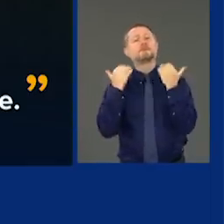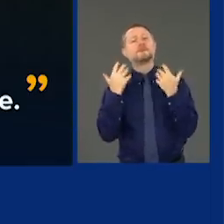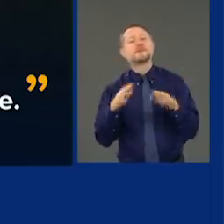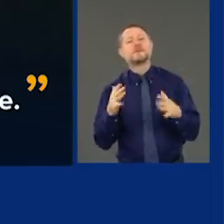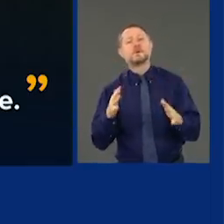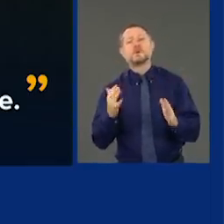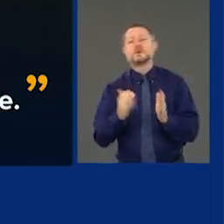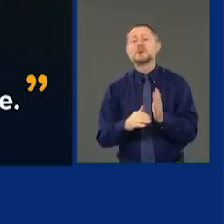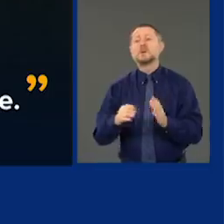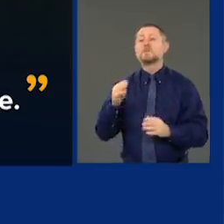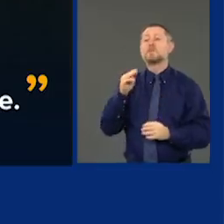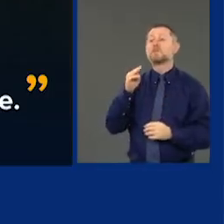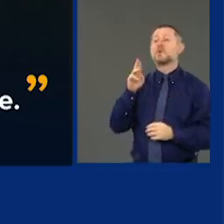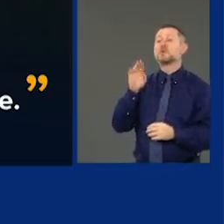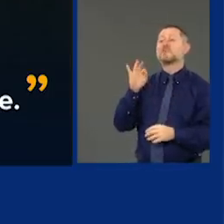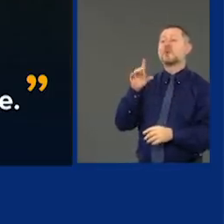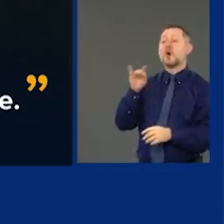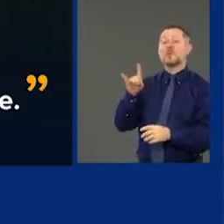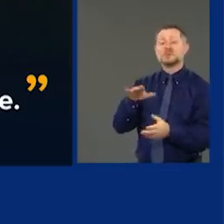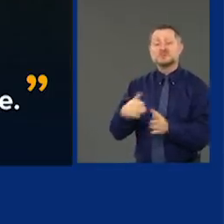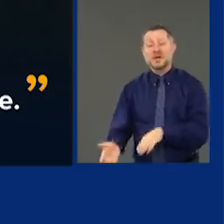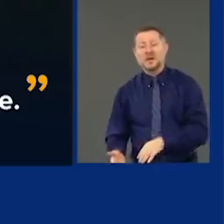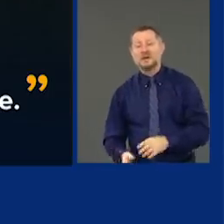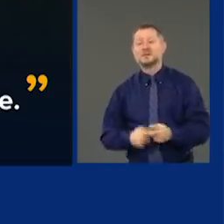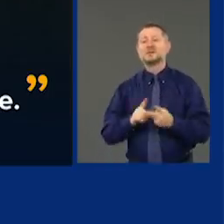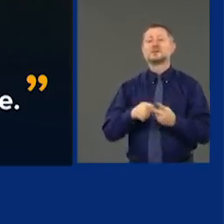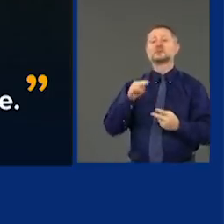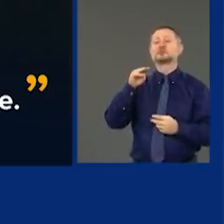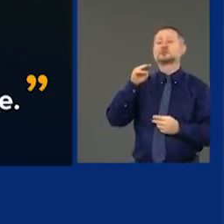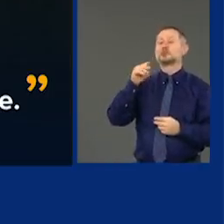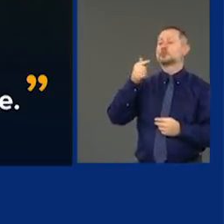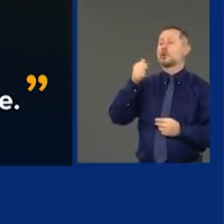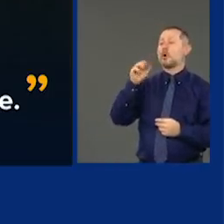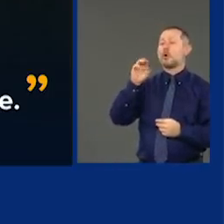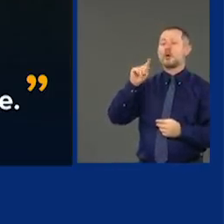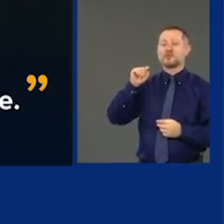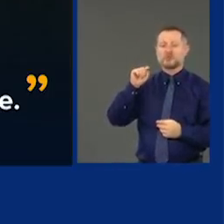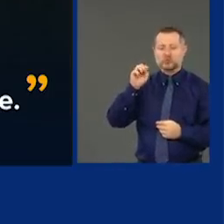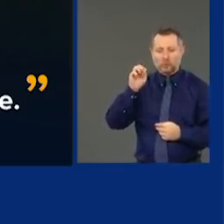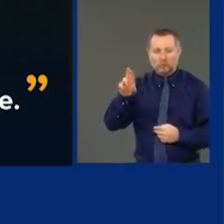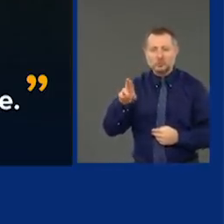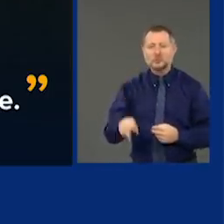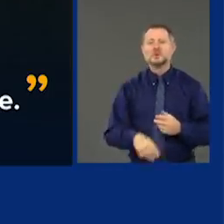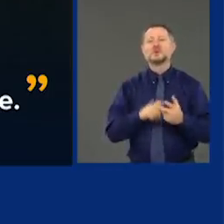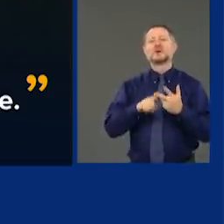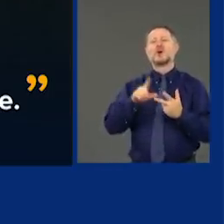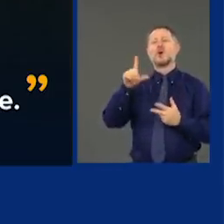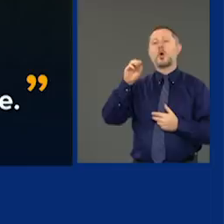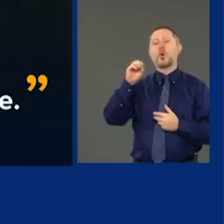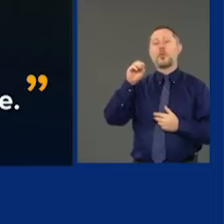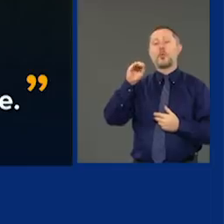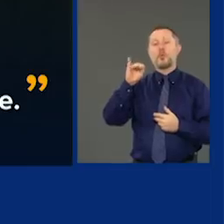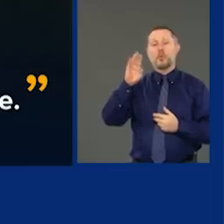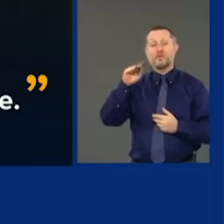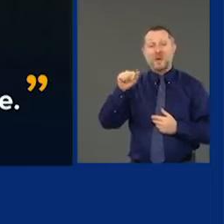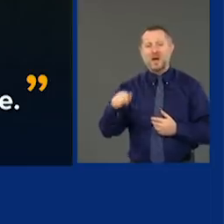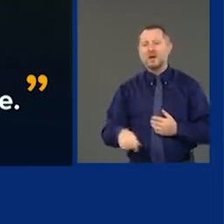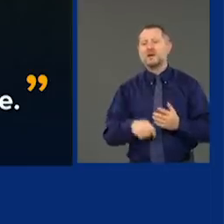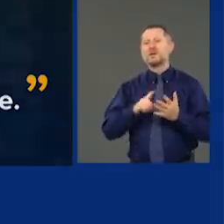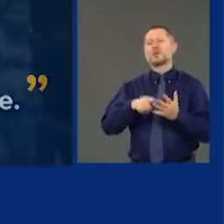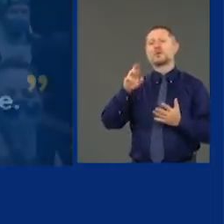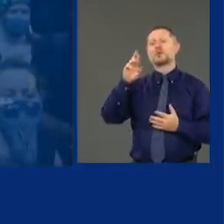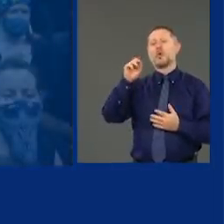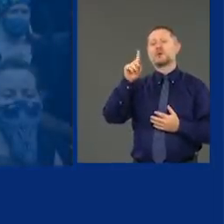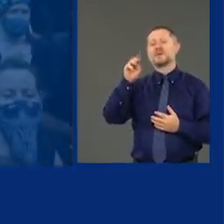death, Eric Garner's death, Abner Louima's death, Amadou Diallo's death, Rodney King's death. When does it